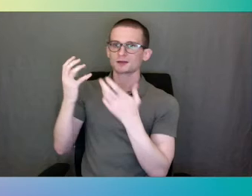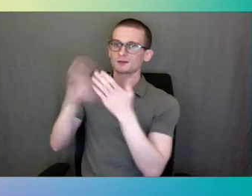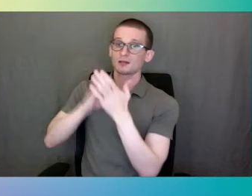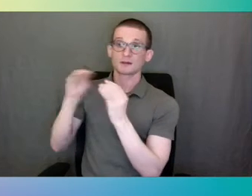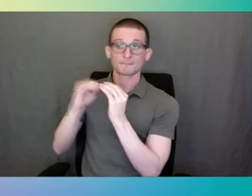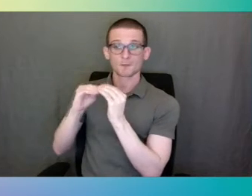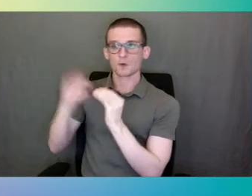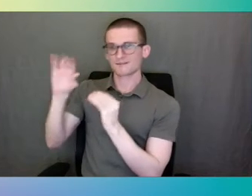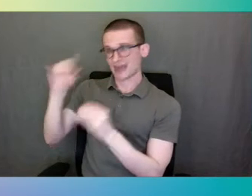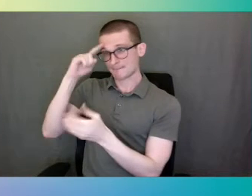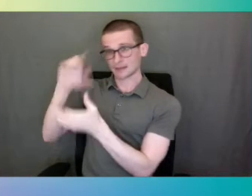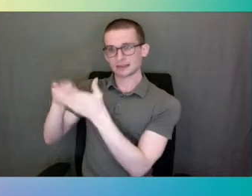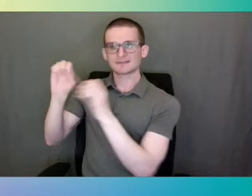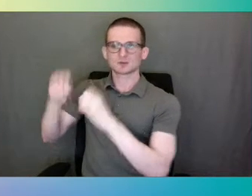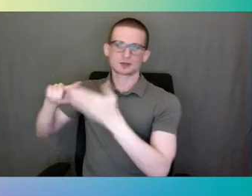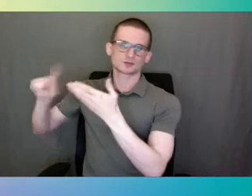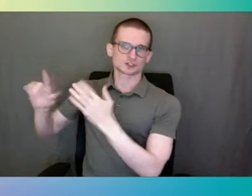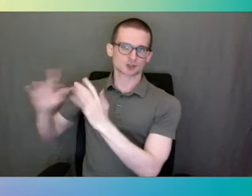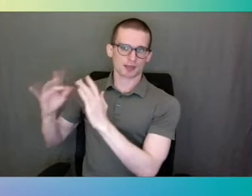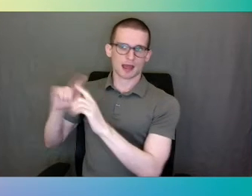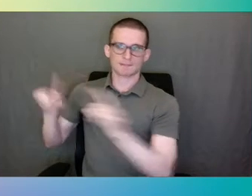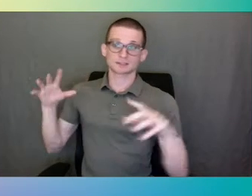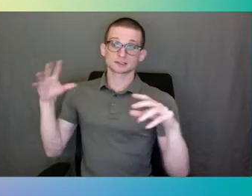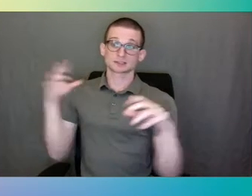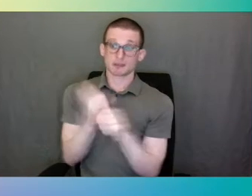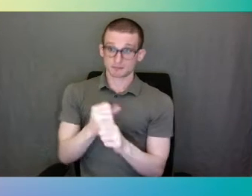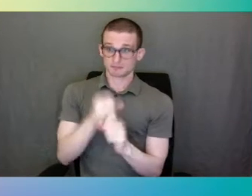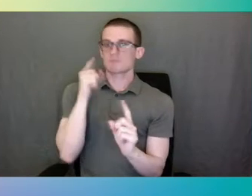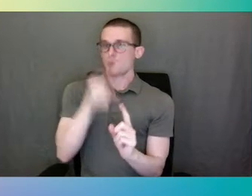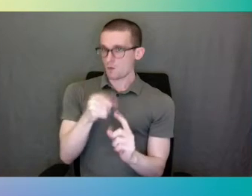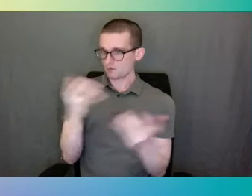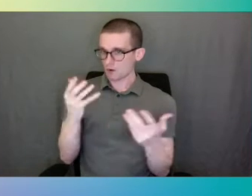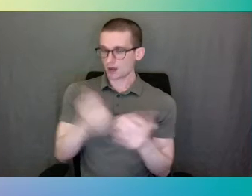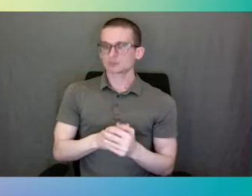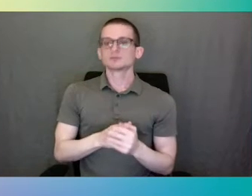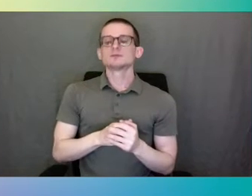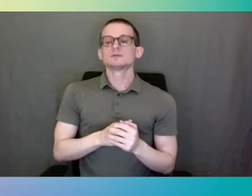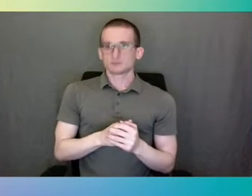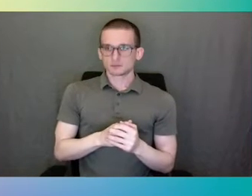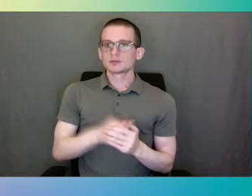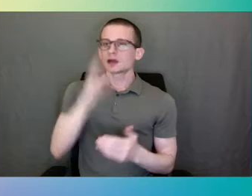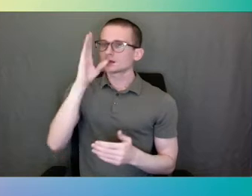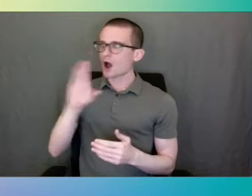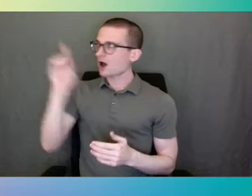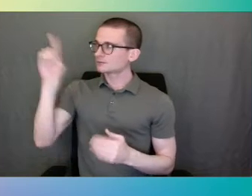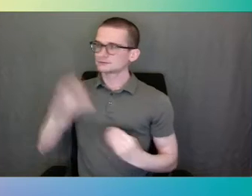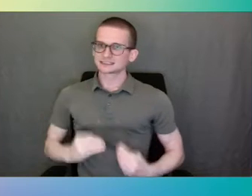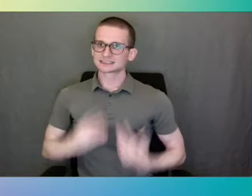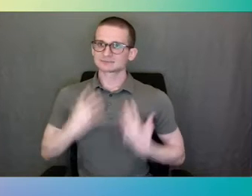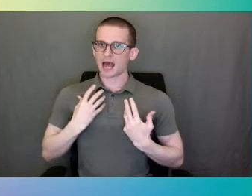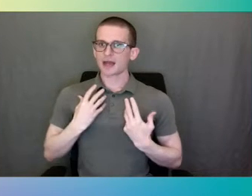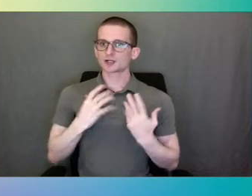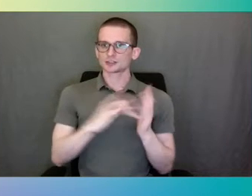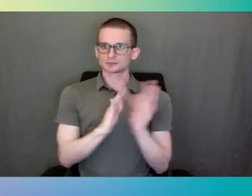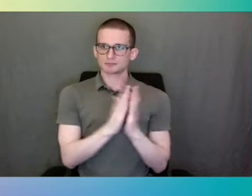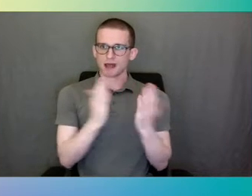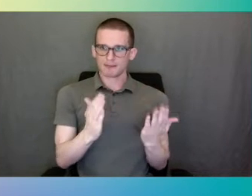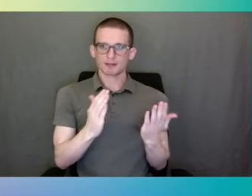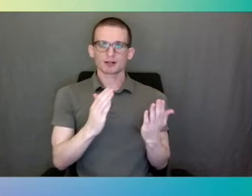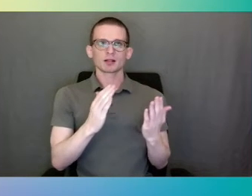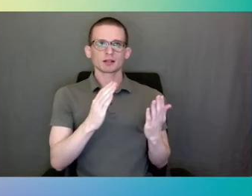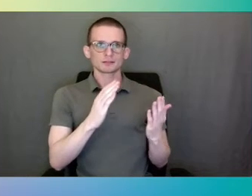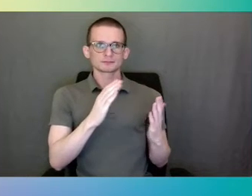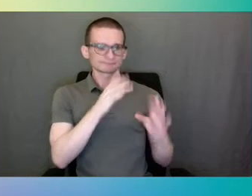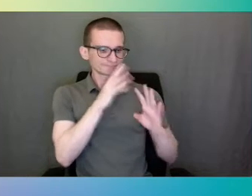in summary, the doctrine of inerrancy states that God-inspired scripture is dictated to man.